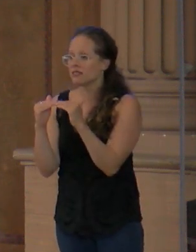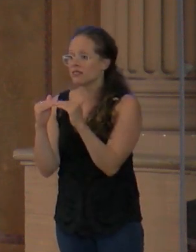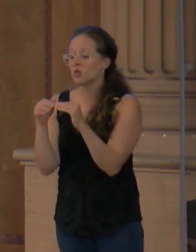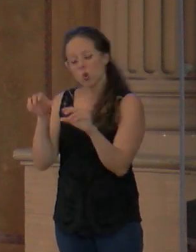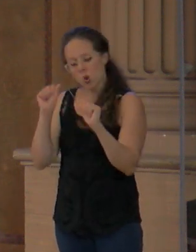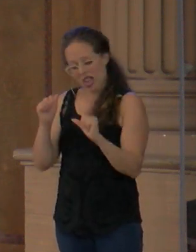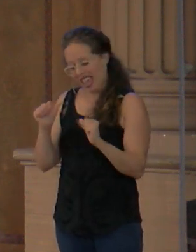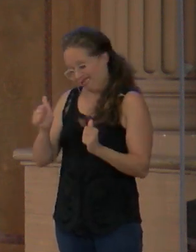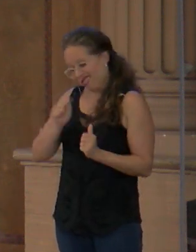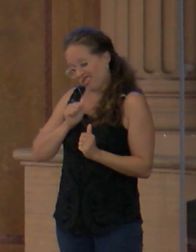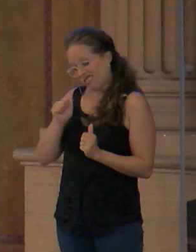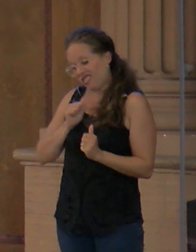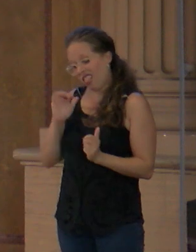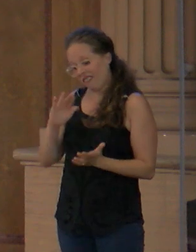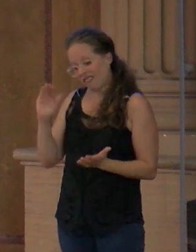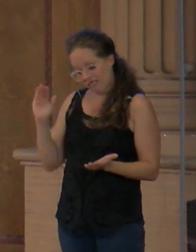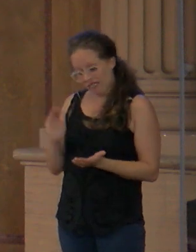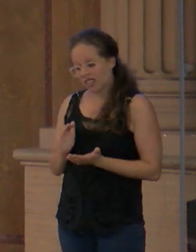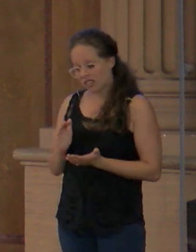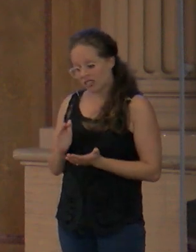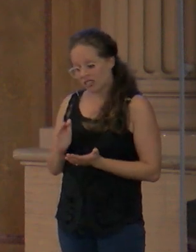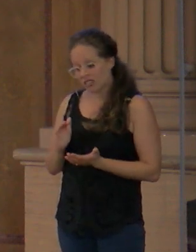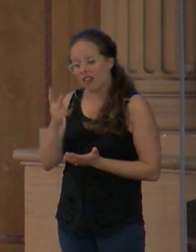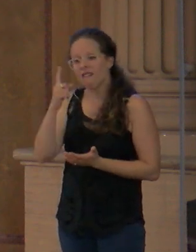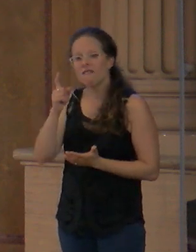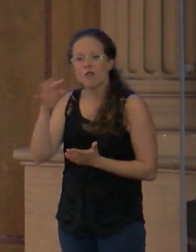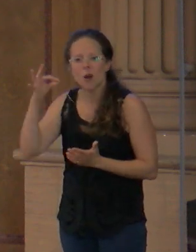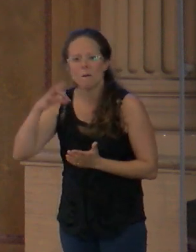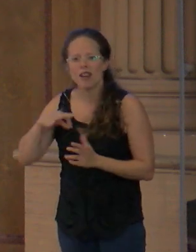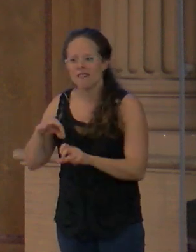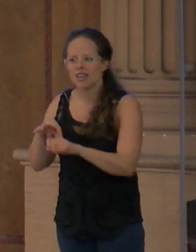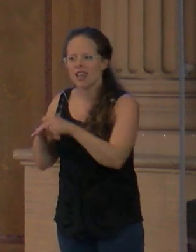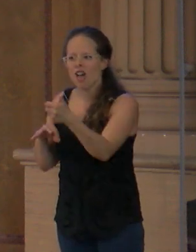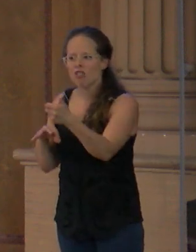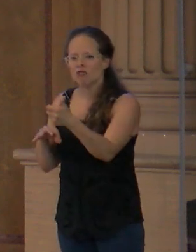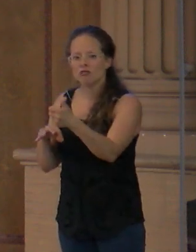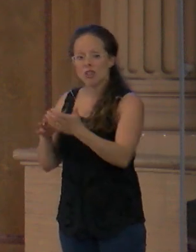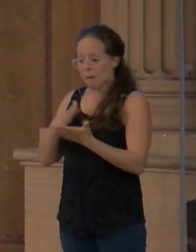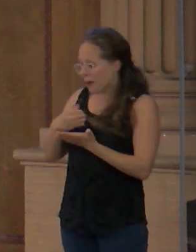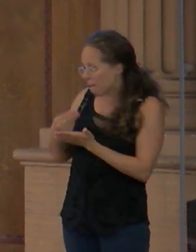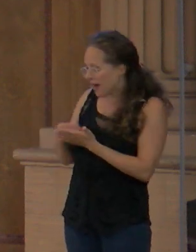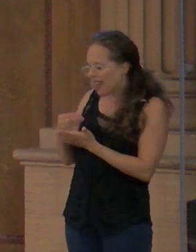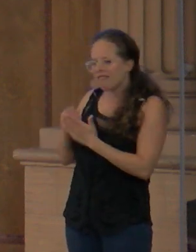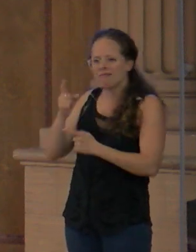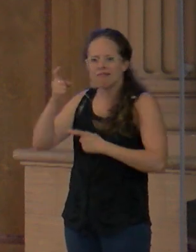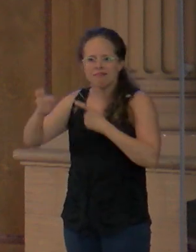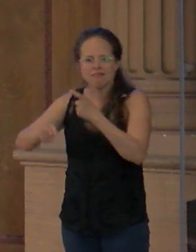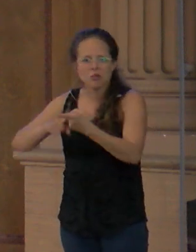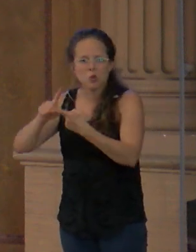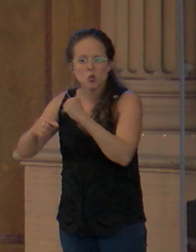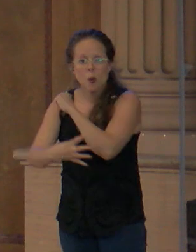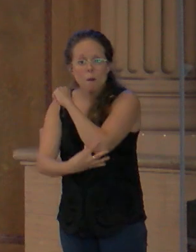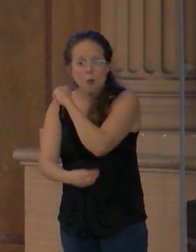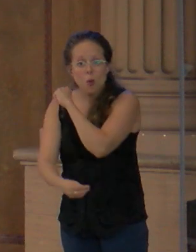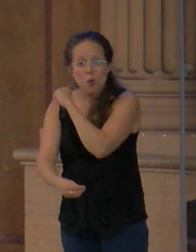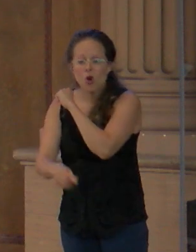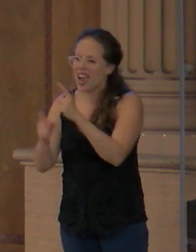advantage others. They give to the poor. They give to the one who's in need and they can't pay